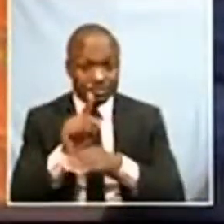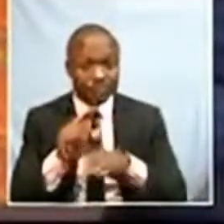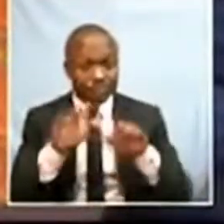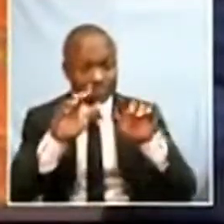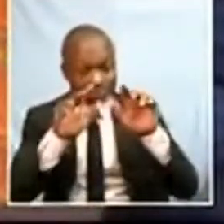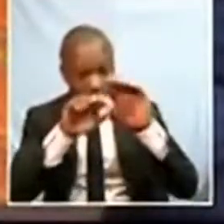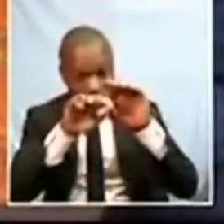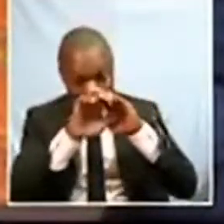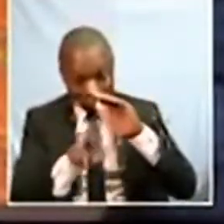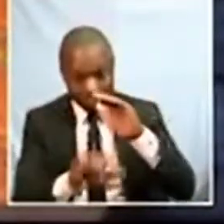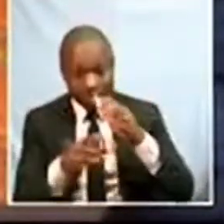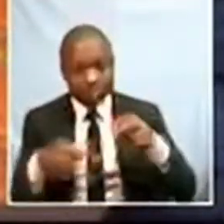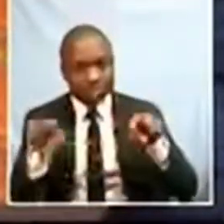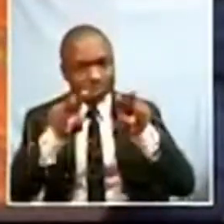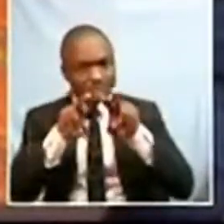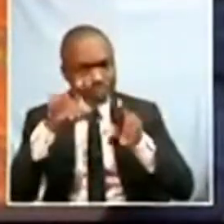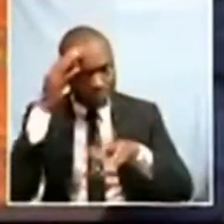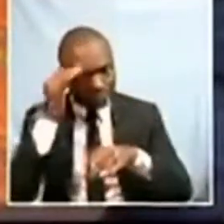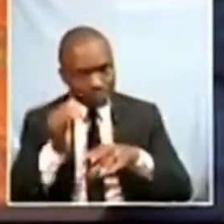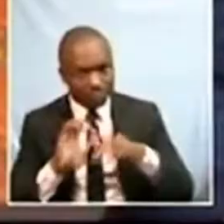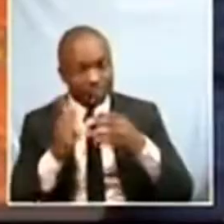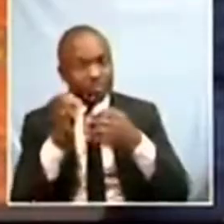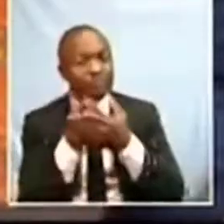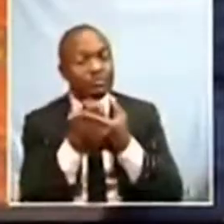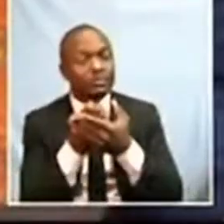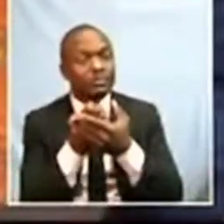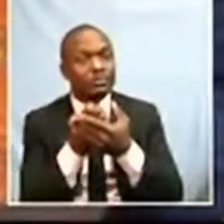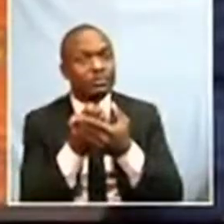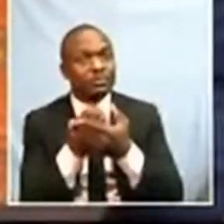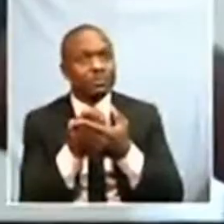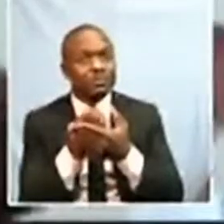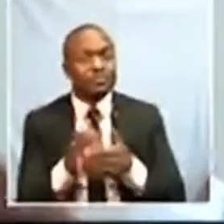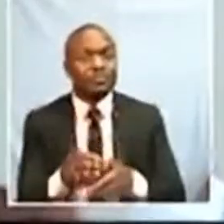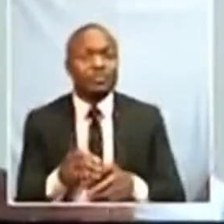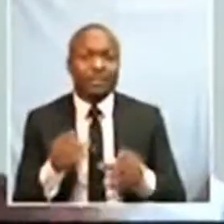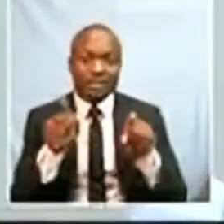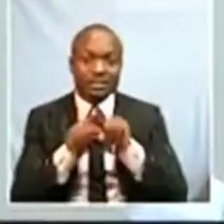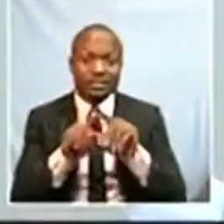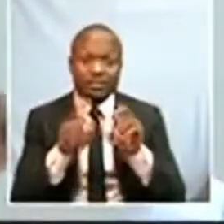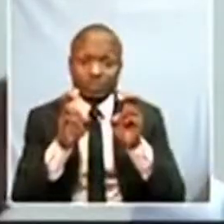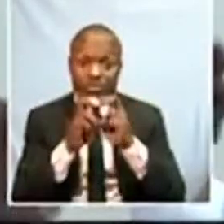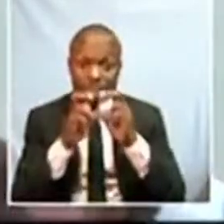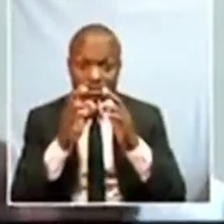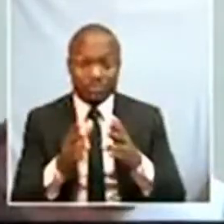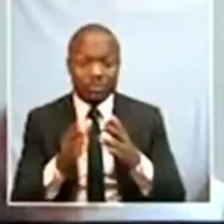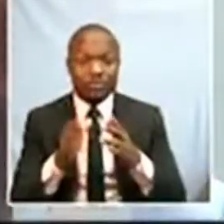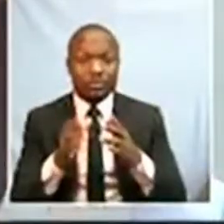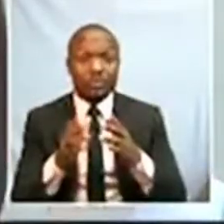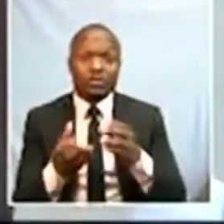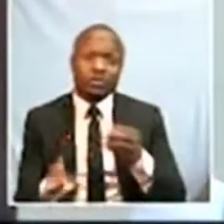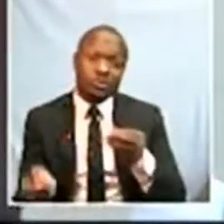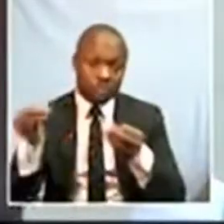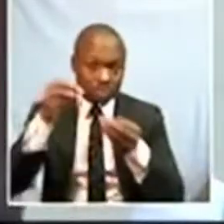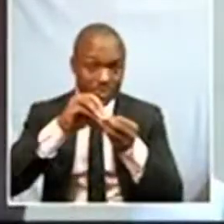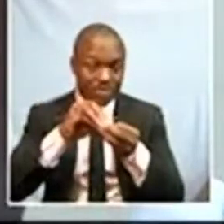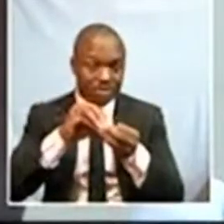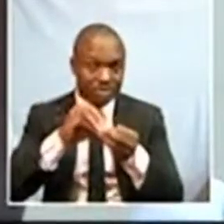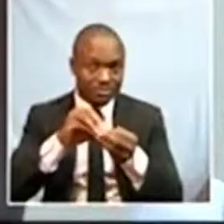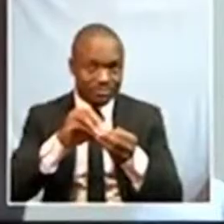undervalued, why didn't you engage the same contractor to cause a variation